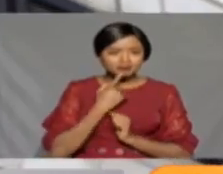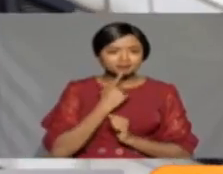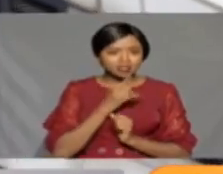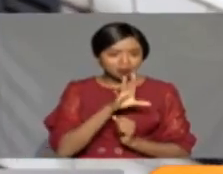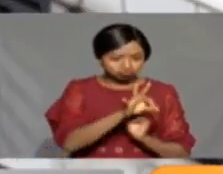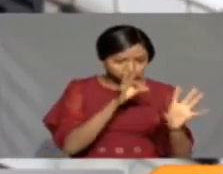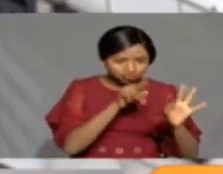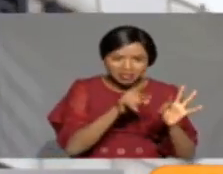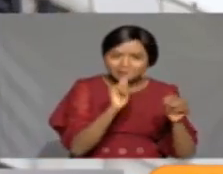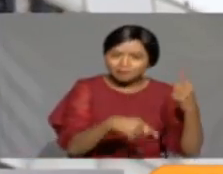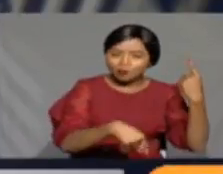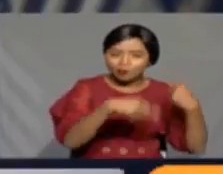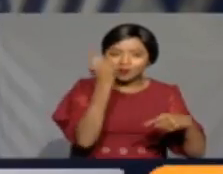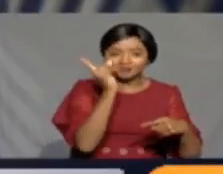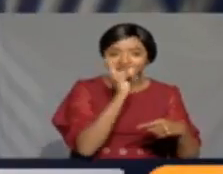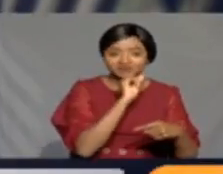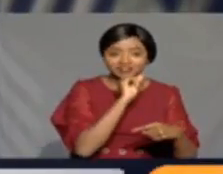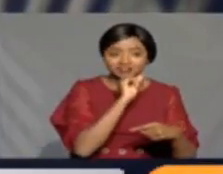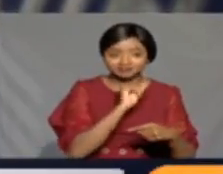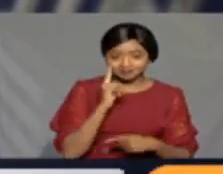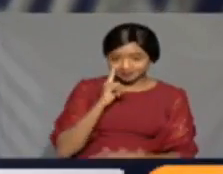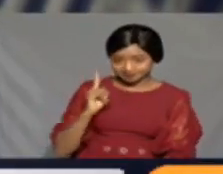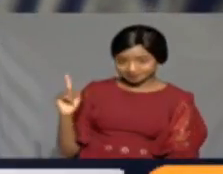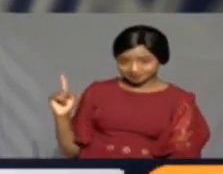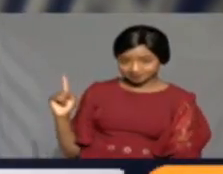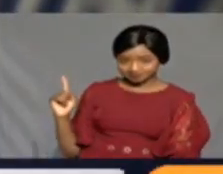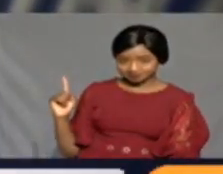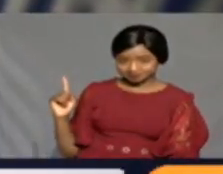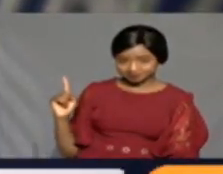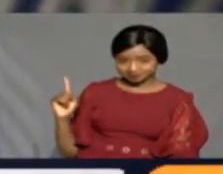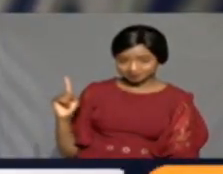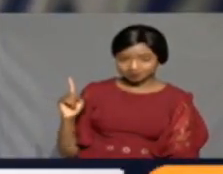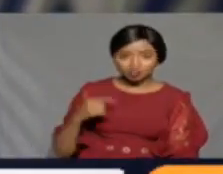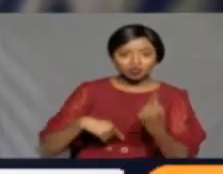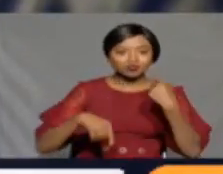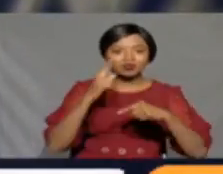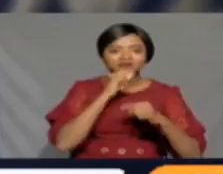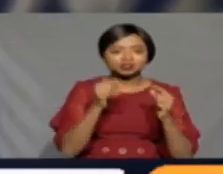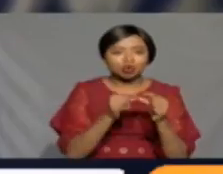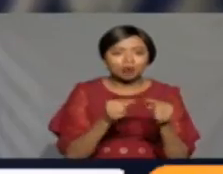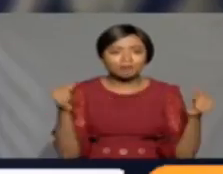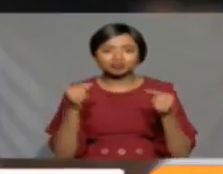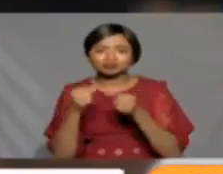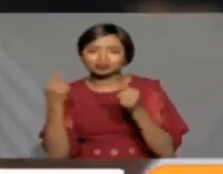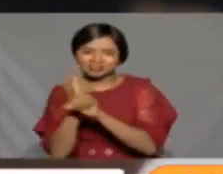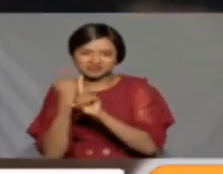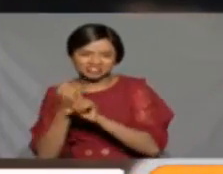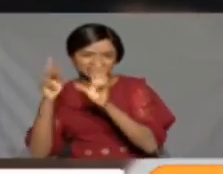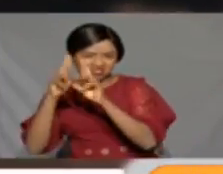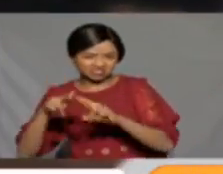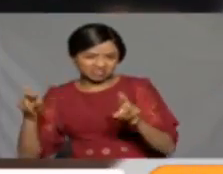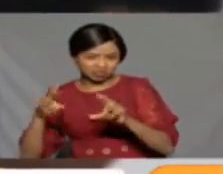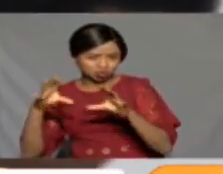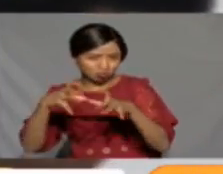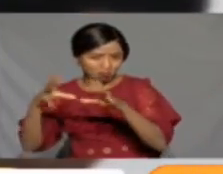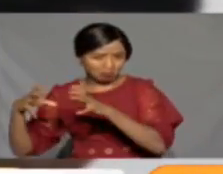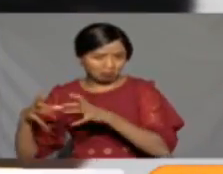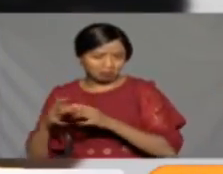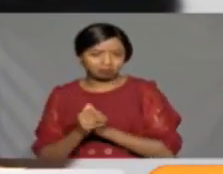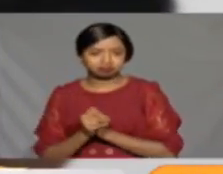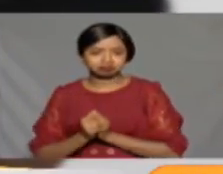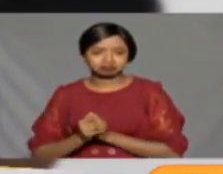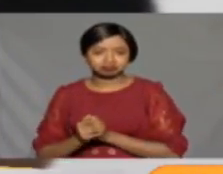other bidders to the oil. ChemChina UK bid the seven said to the international firms representing European and Asian